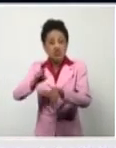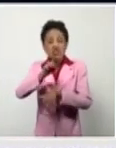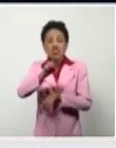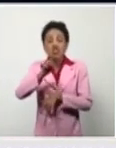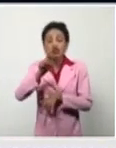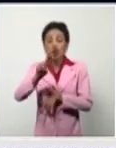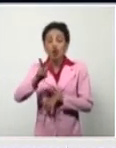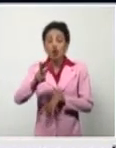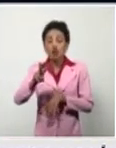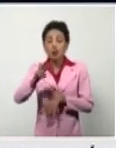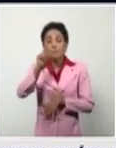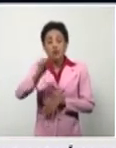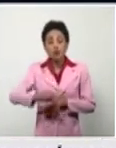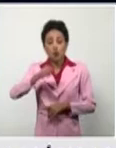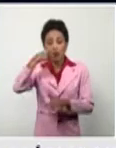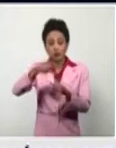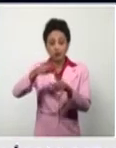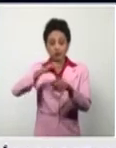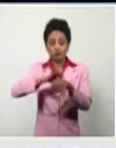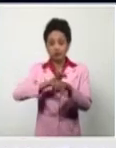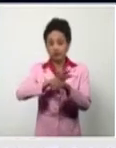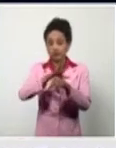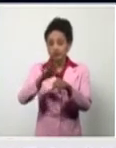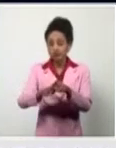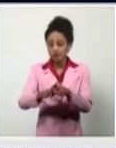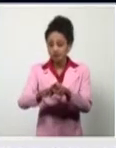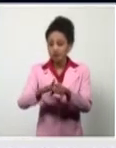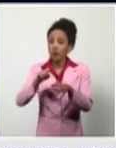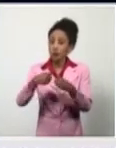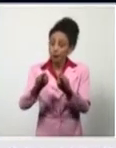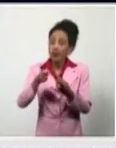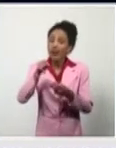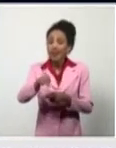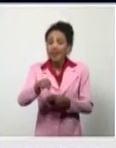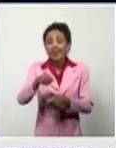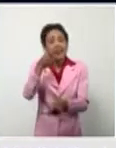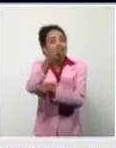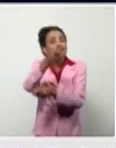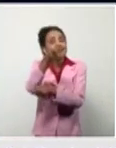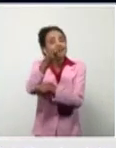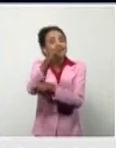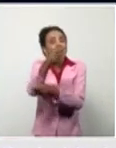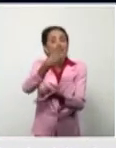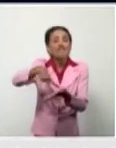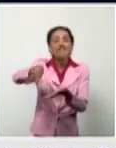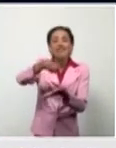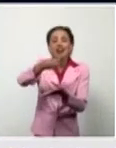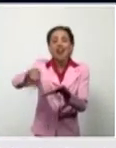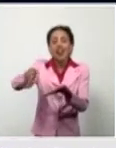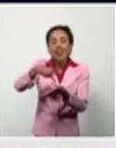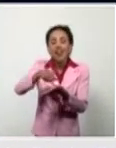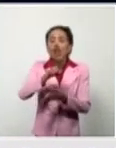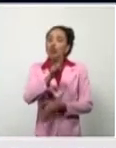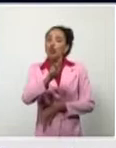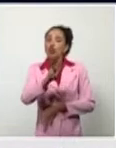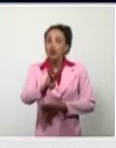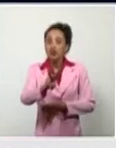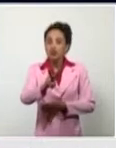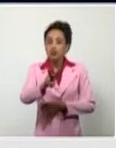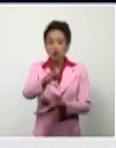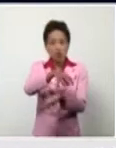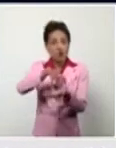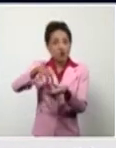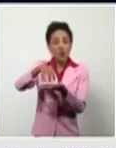had tested positive in 12 different facilities of that city.